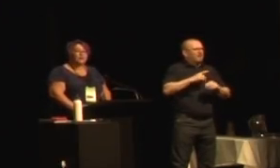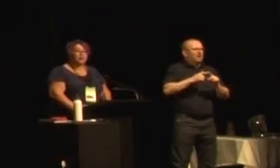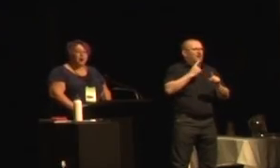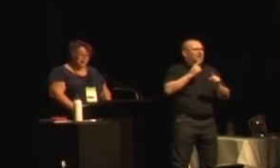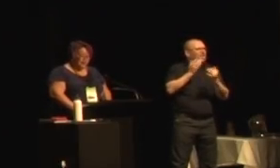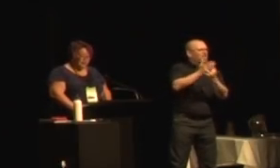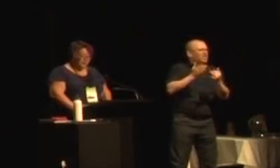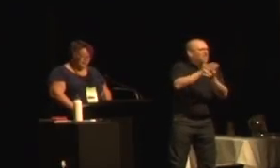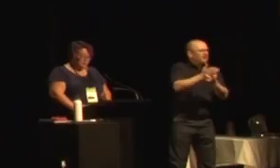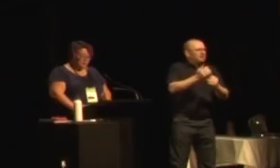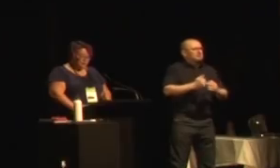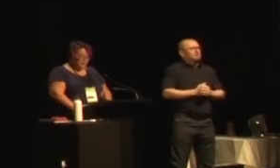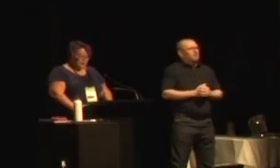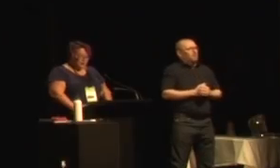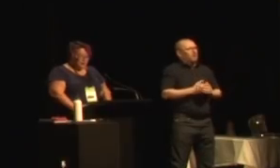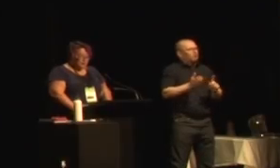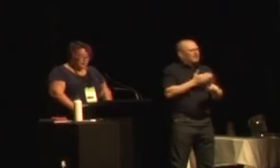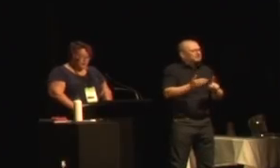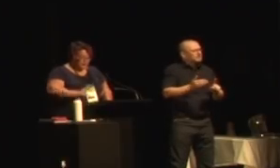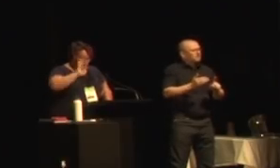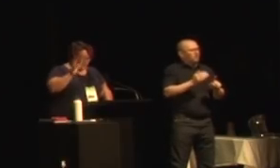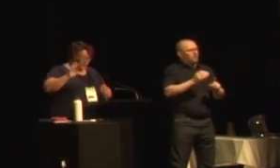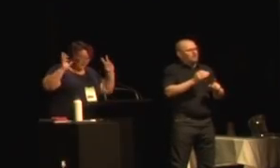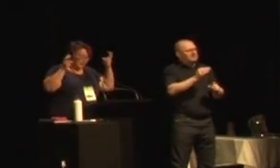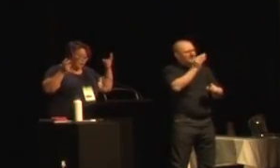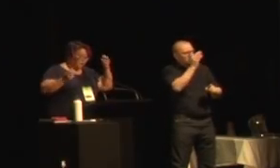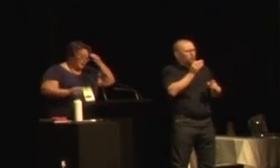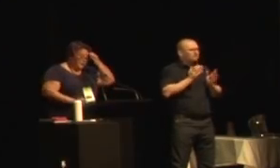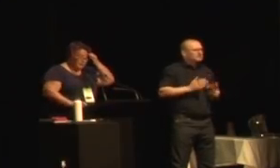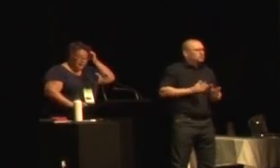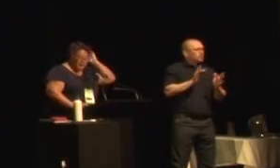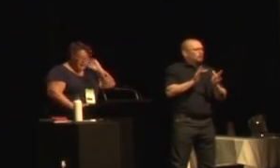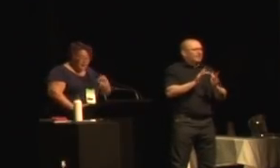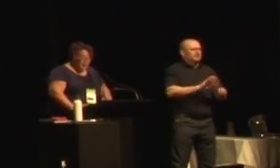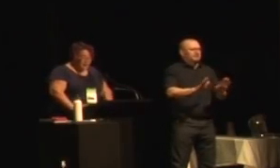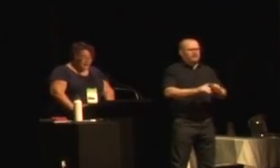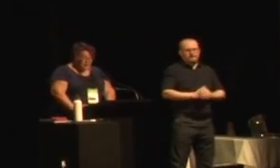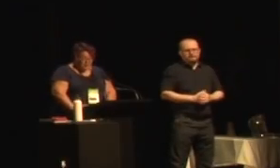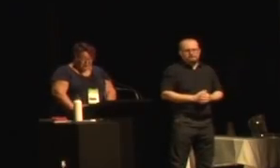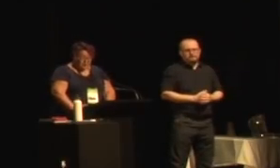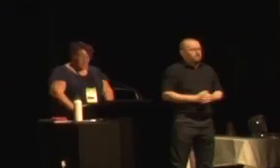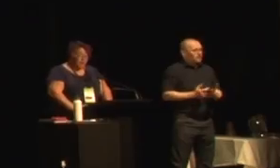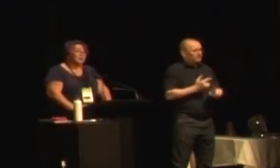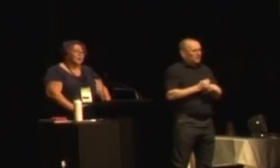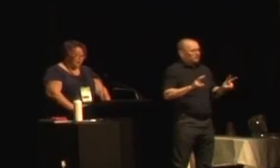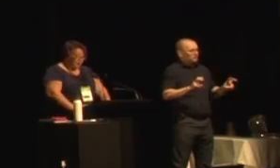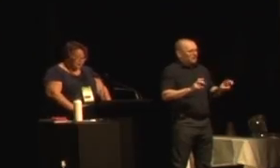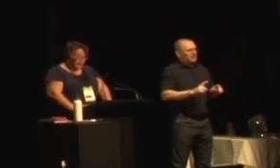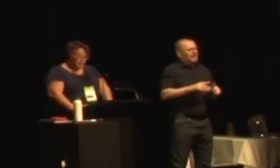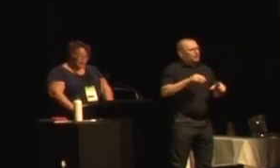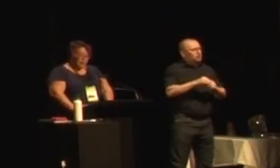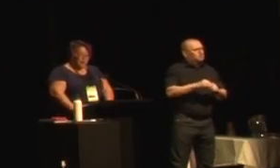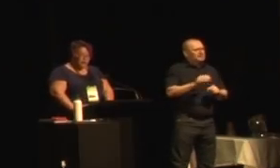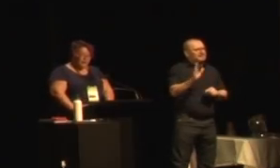attention or physical contact. So this is a quote from the CPG. This includes touching a person without